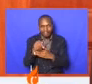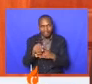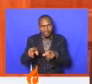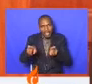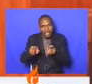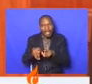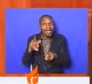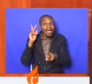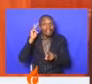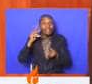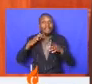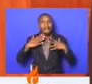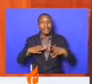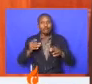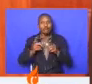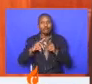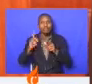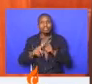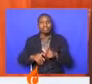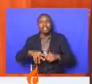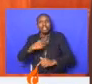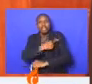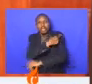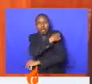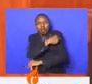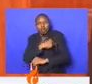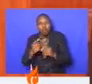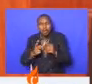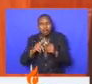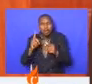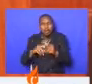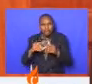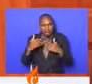Kisii's, we are hospital people.